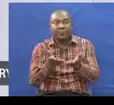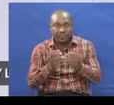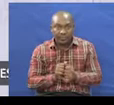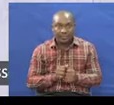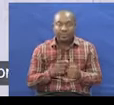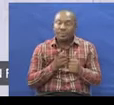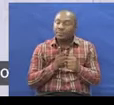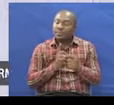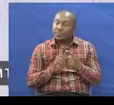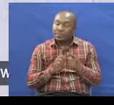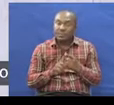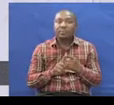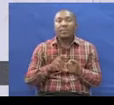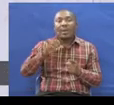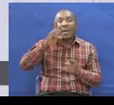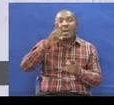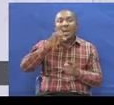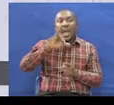Chemicals, we must have dilute